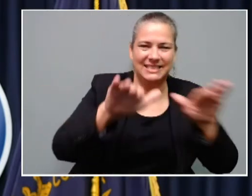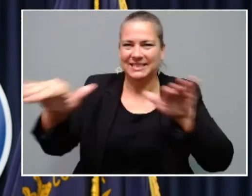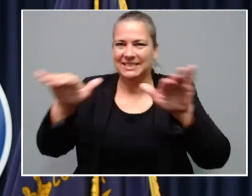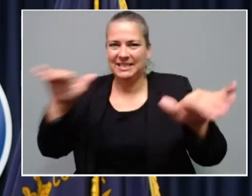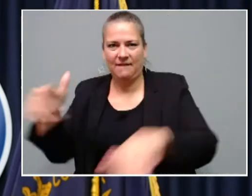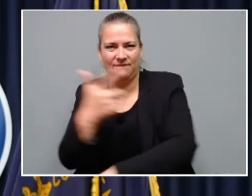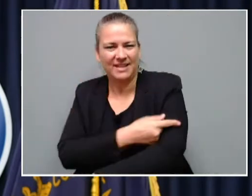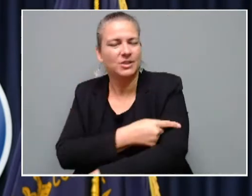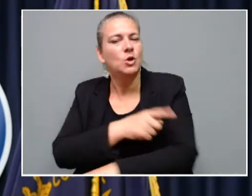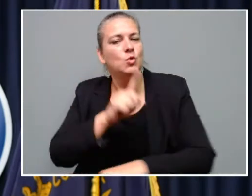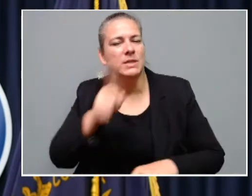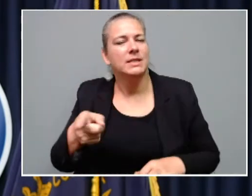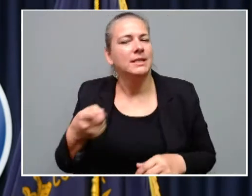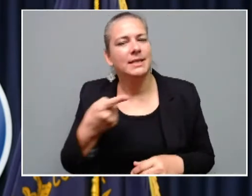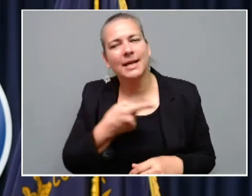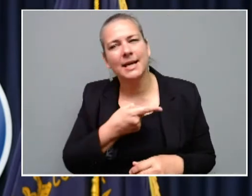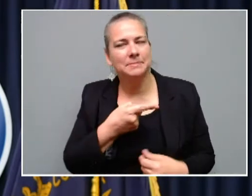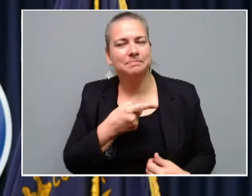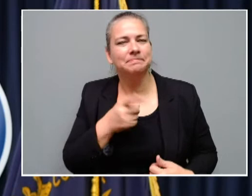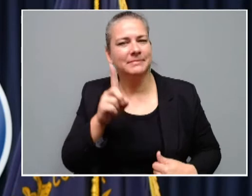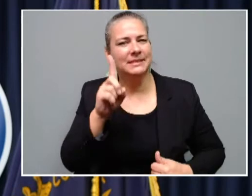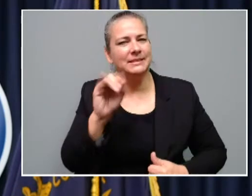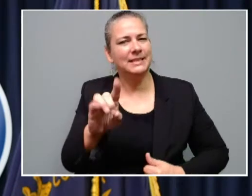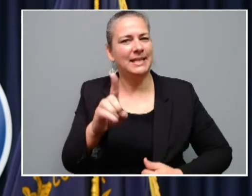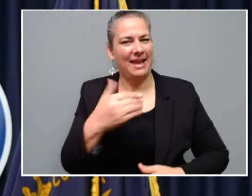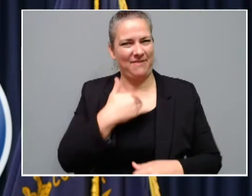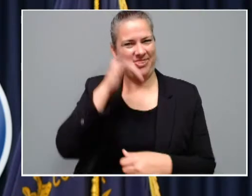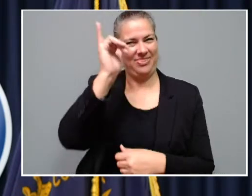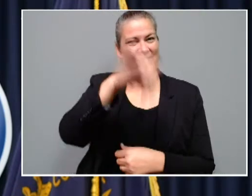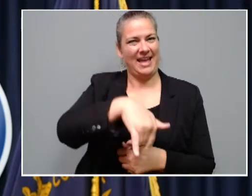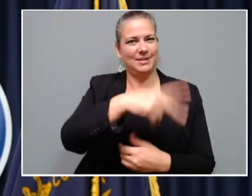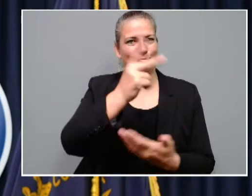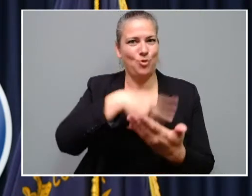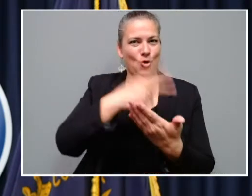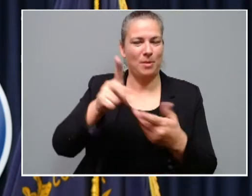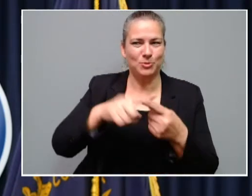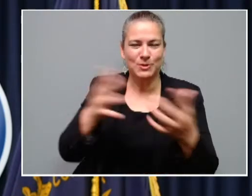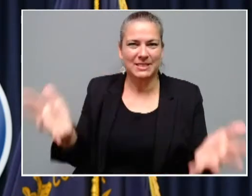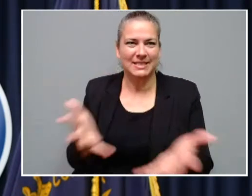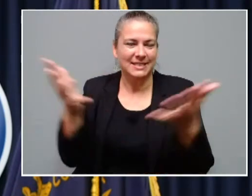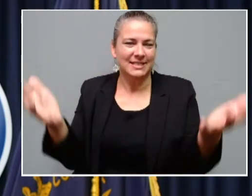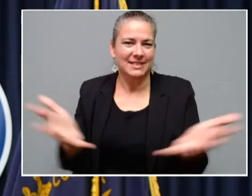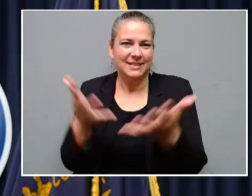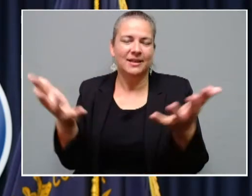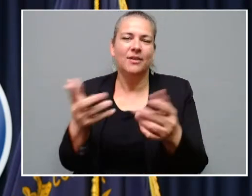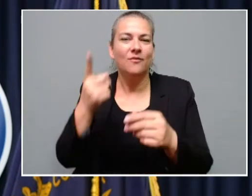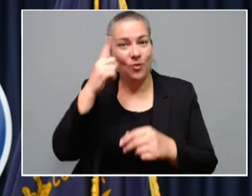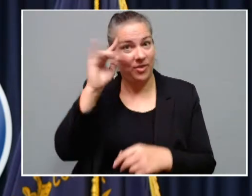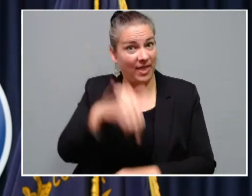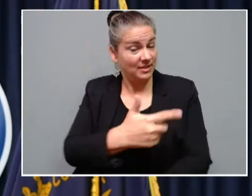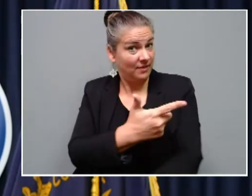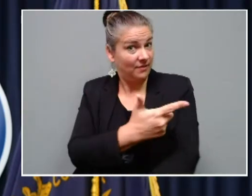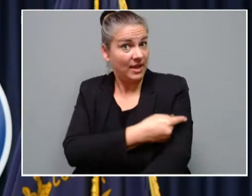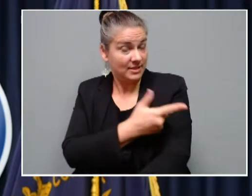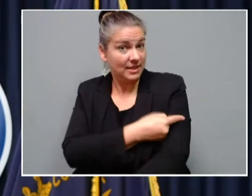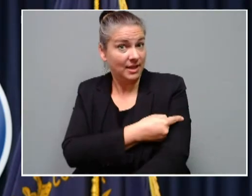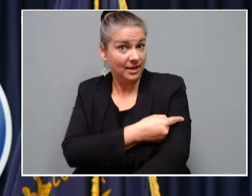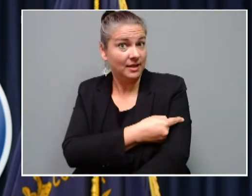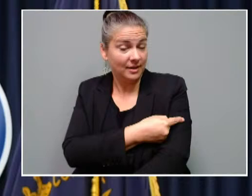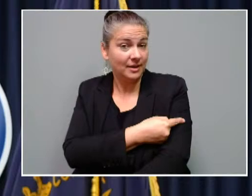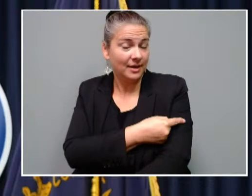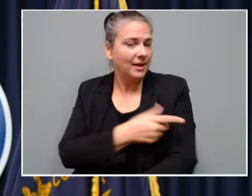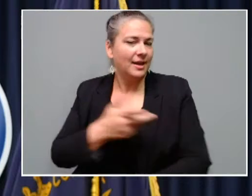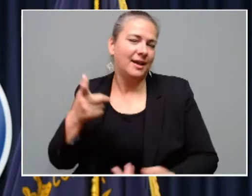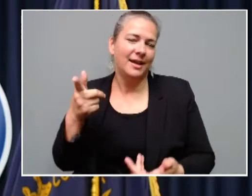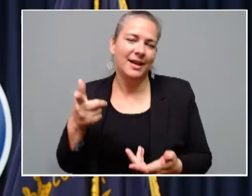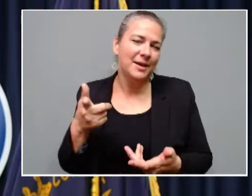reasons to do something like that. And there's a lot of potential benefits that come out of it outside of just one